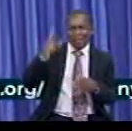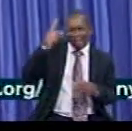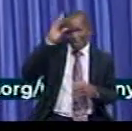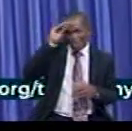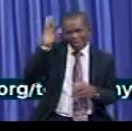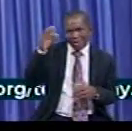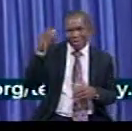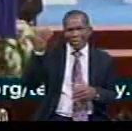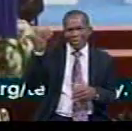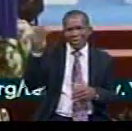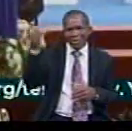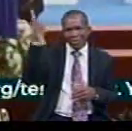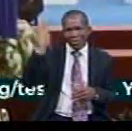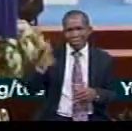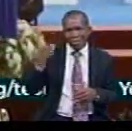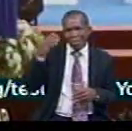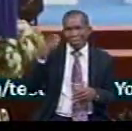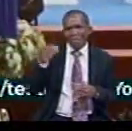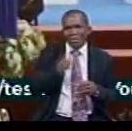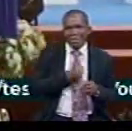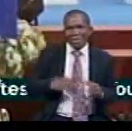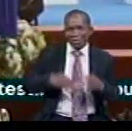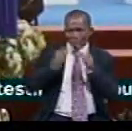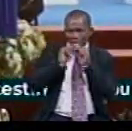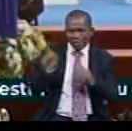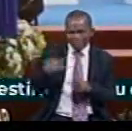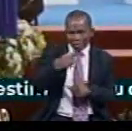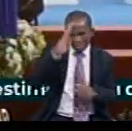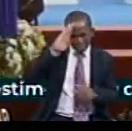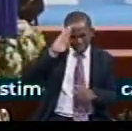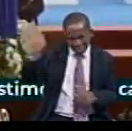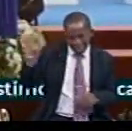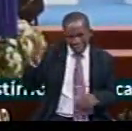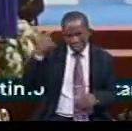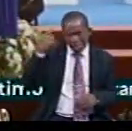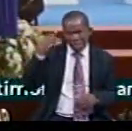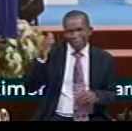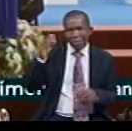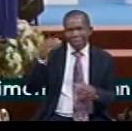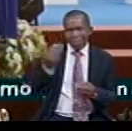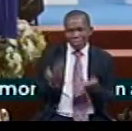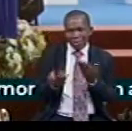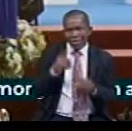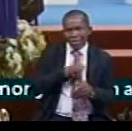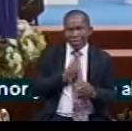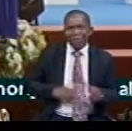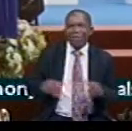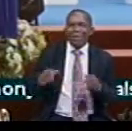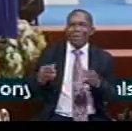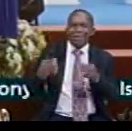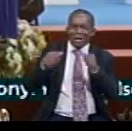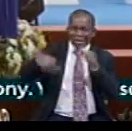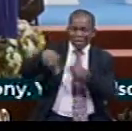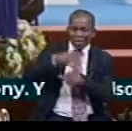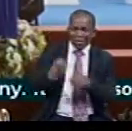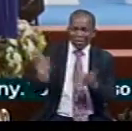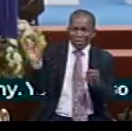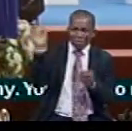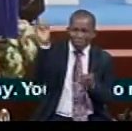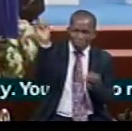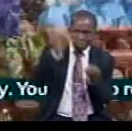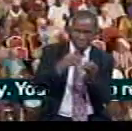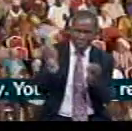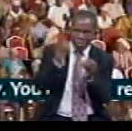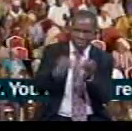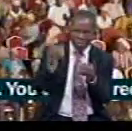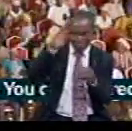you for the great thing you are doing. And may the Lord anoint you more and more in Jesus' name.